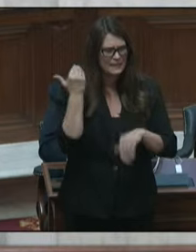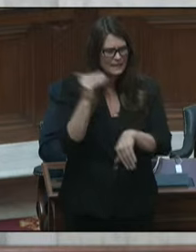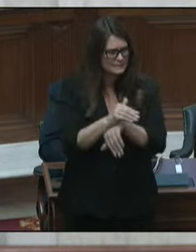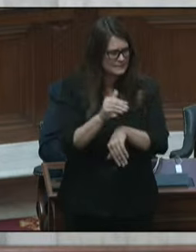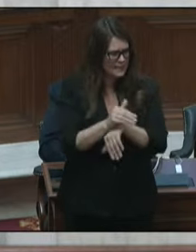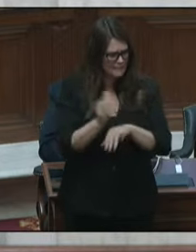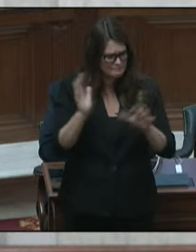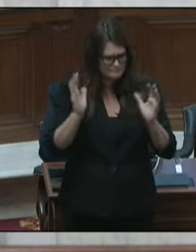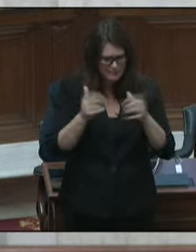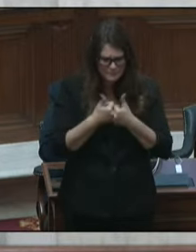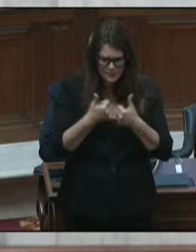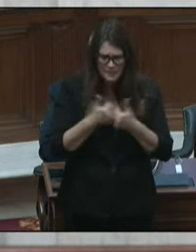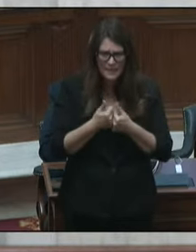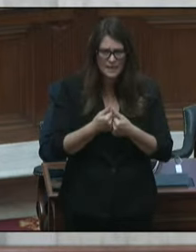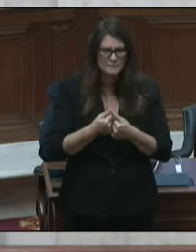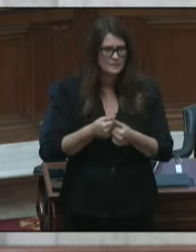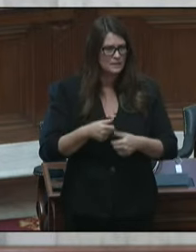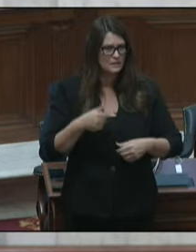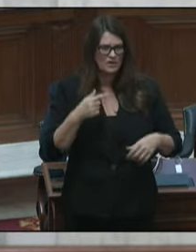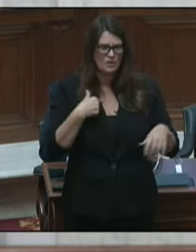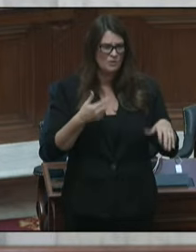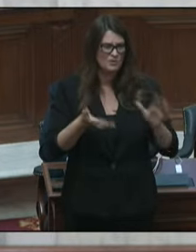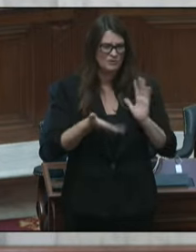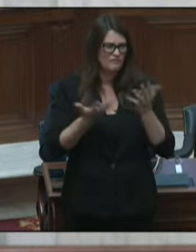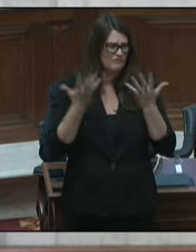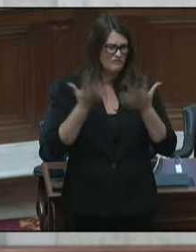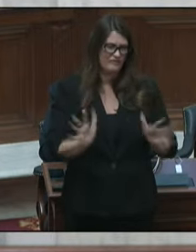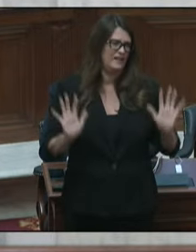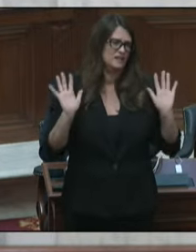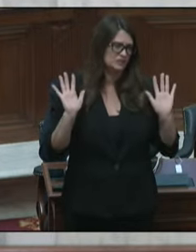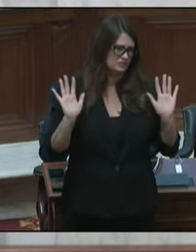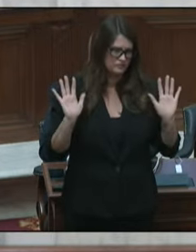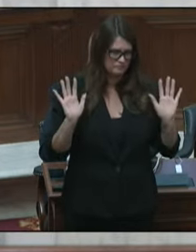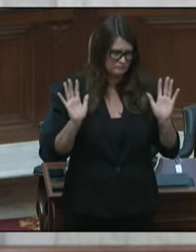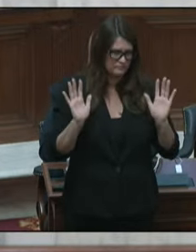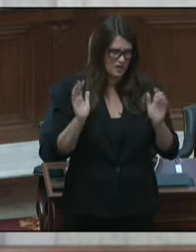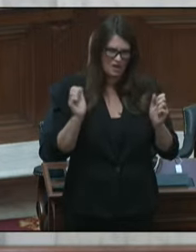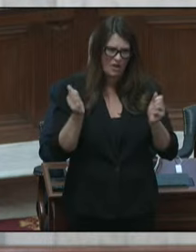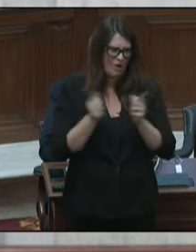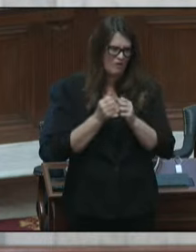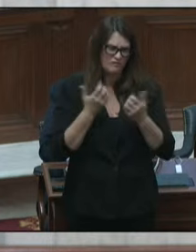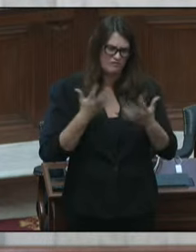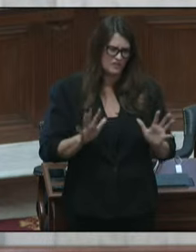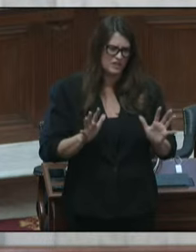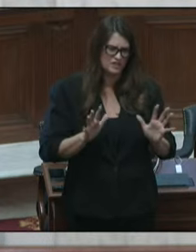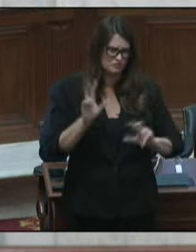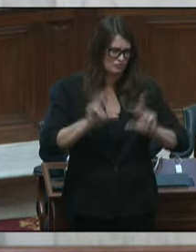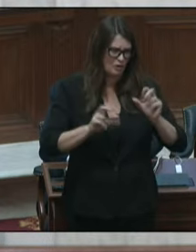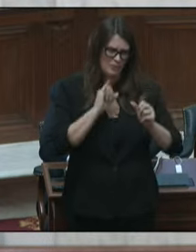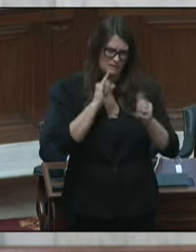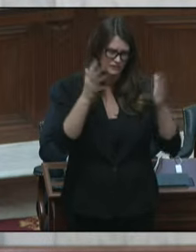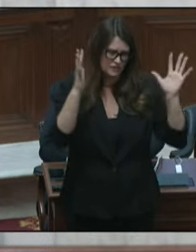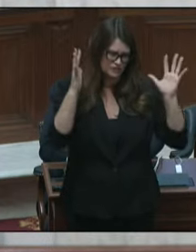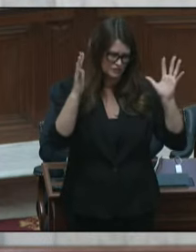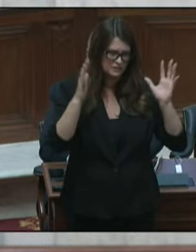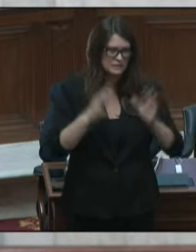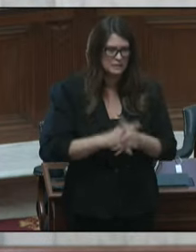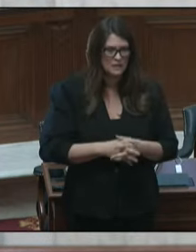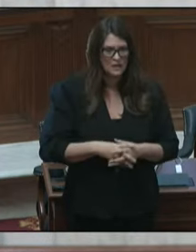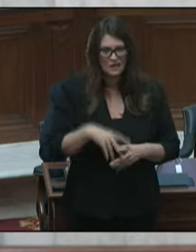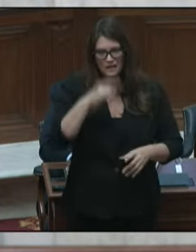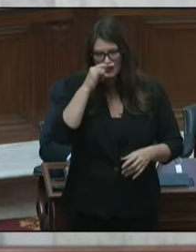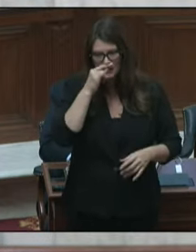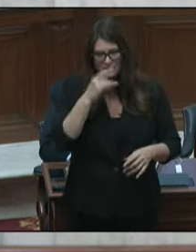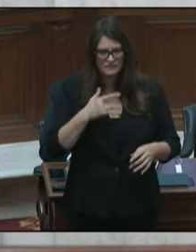went terrible, and we were out of the whole deal then. We were just gone. It was over. And for a lot of those kids, I mean, they're just, you know, they just feel